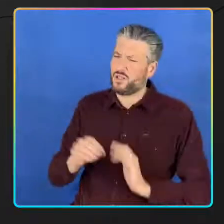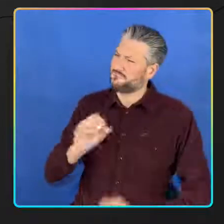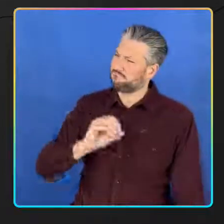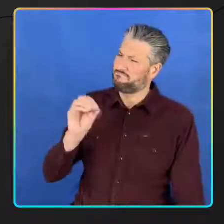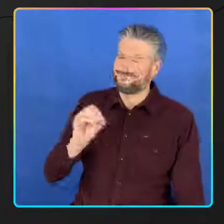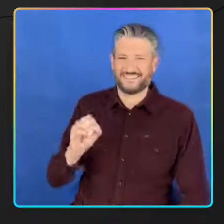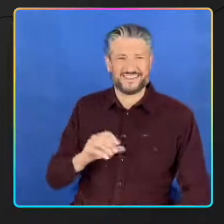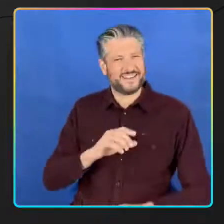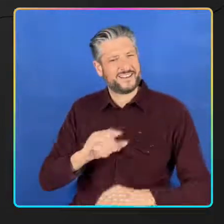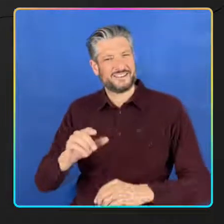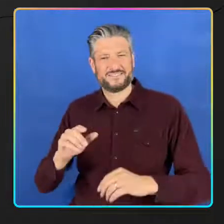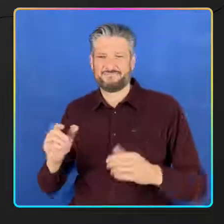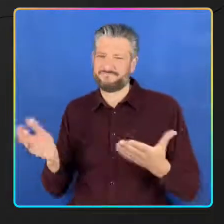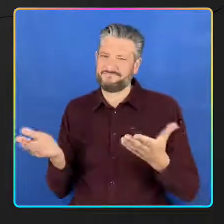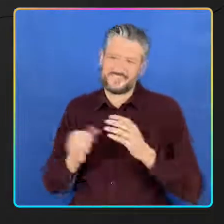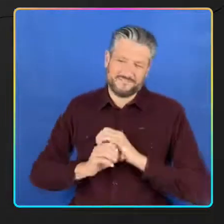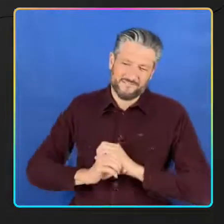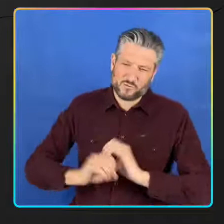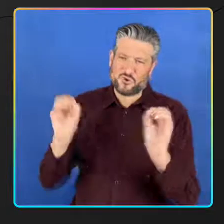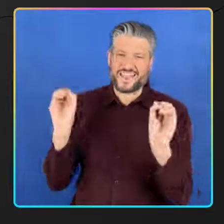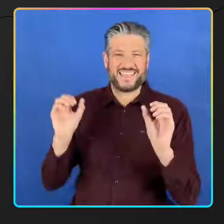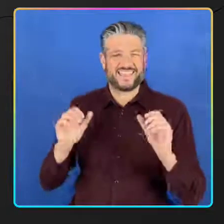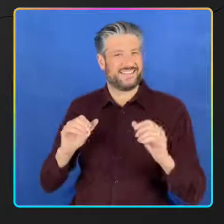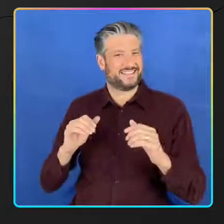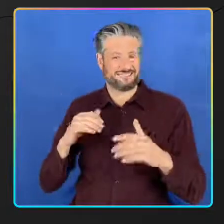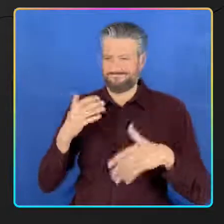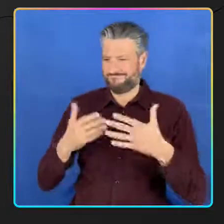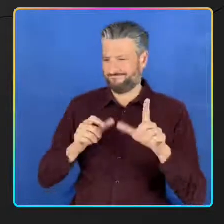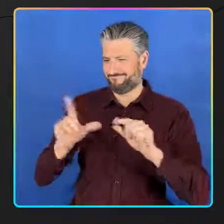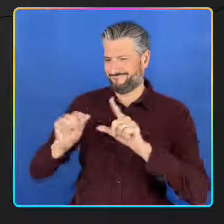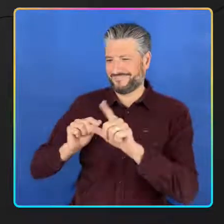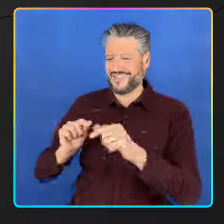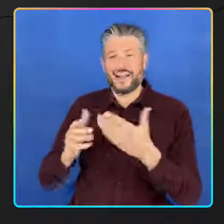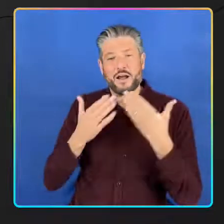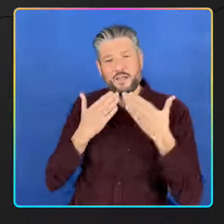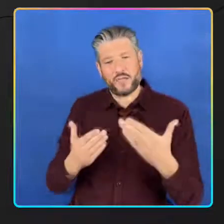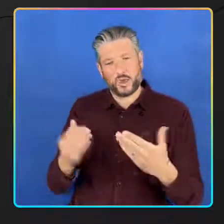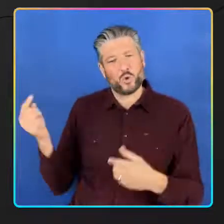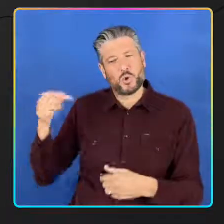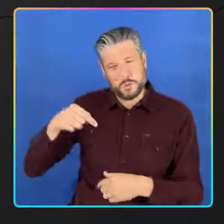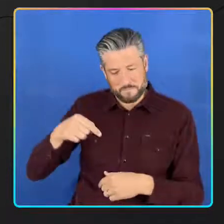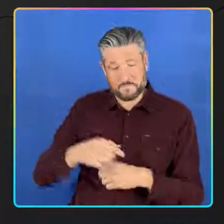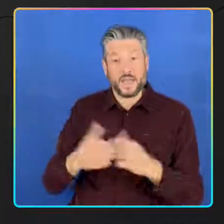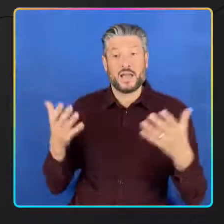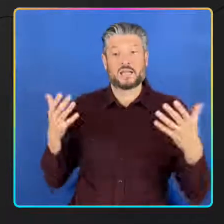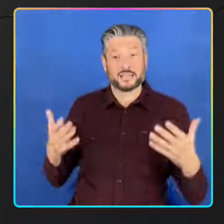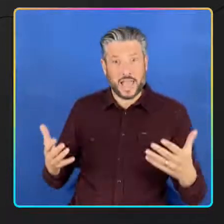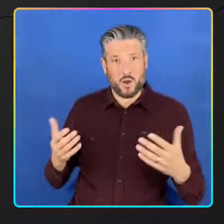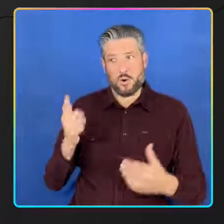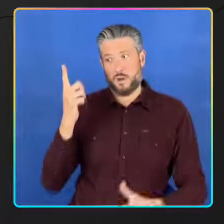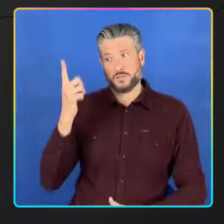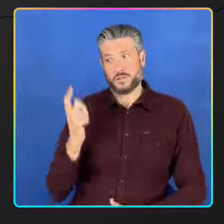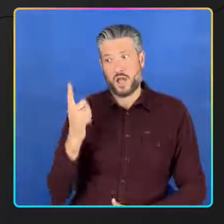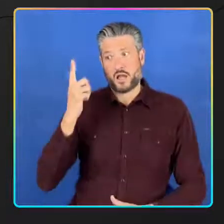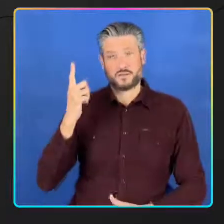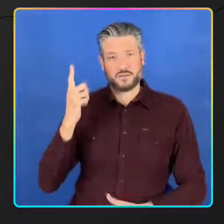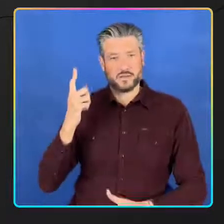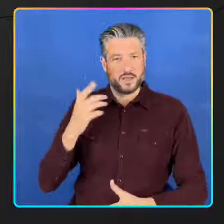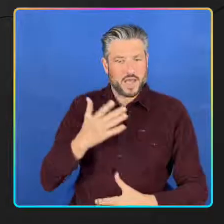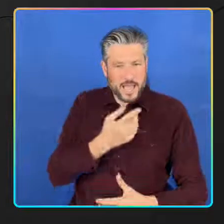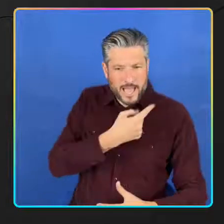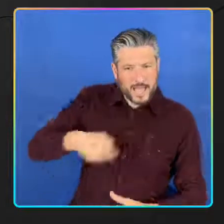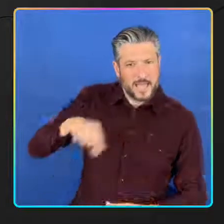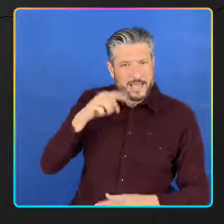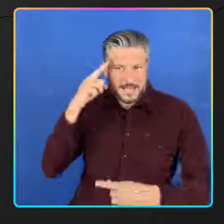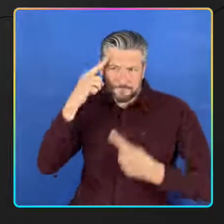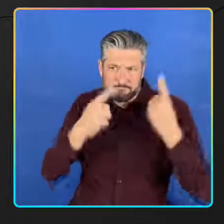really appreciate it. Thank you so much. But let's jump straight in because people are wondering who you are. We are both